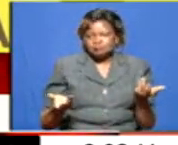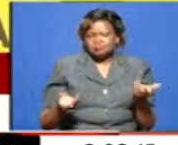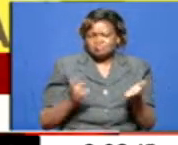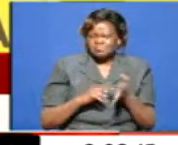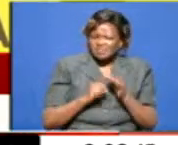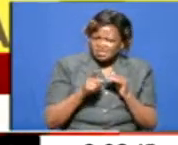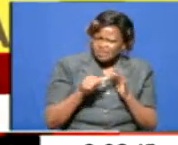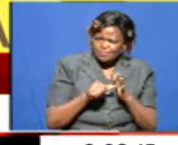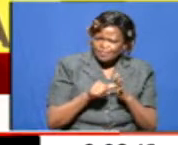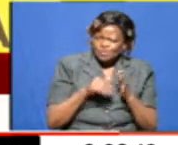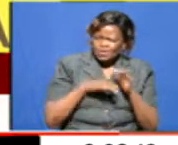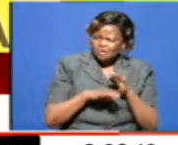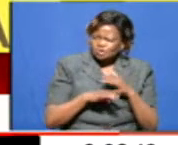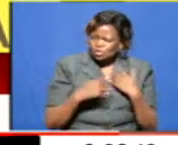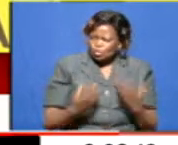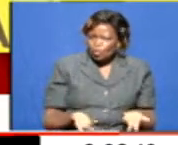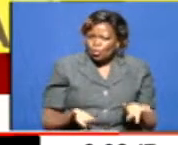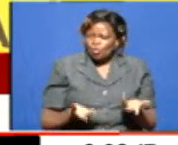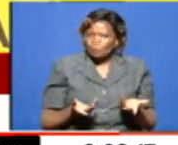to do